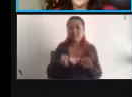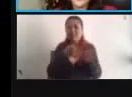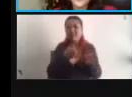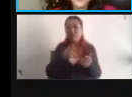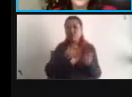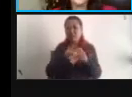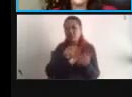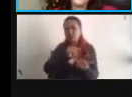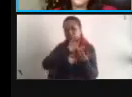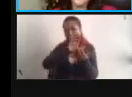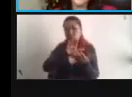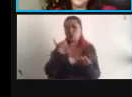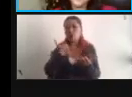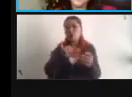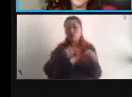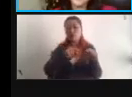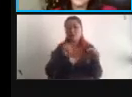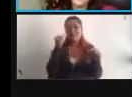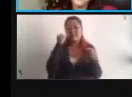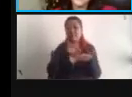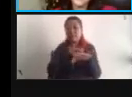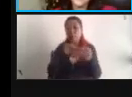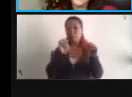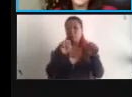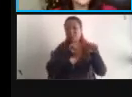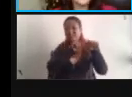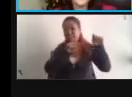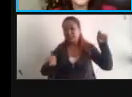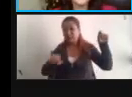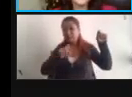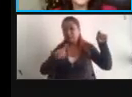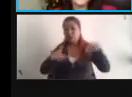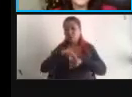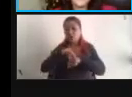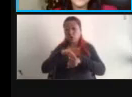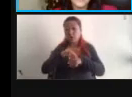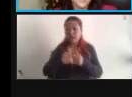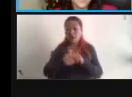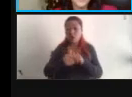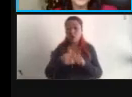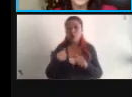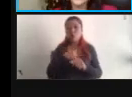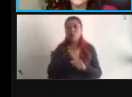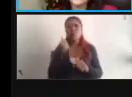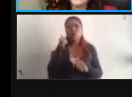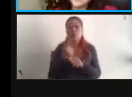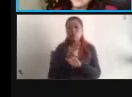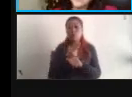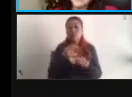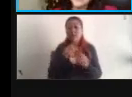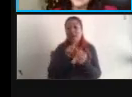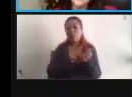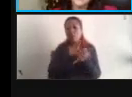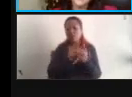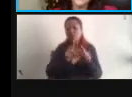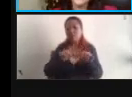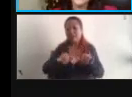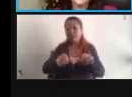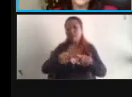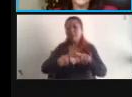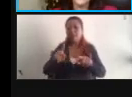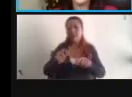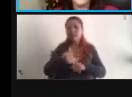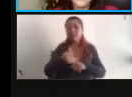that return to Earth in the event of a medical emergency. And here we're not going to measure it in hours, but rather in days in the case of the moon,